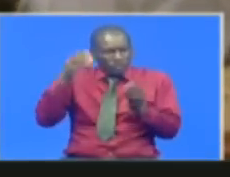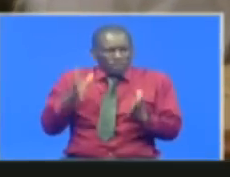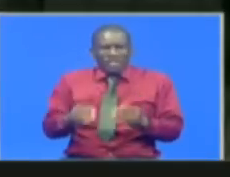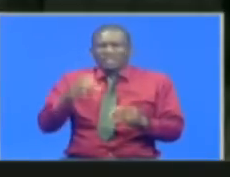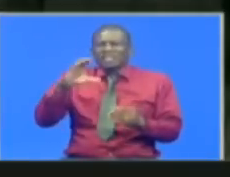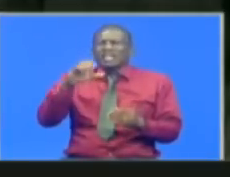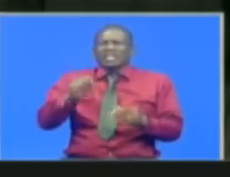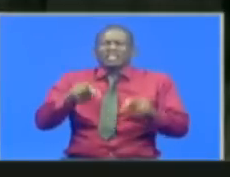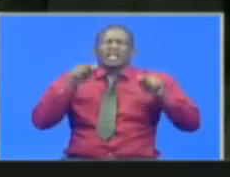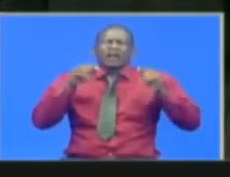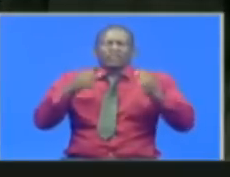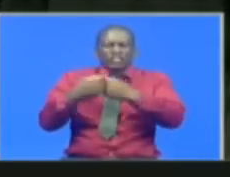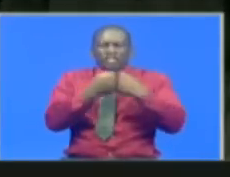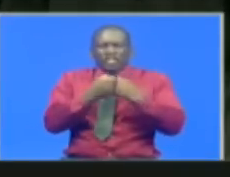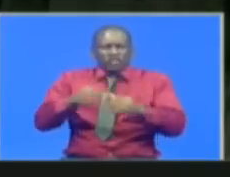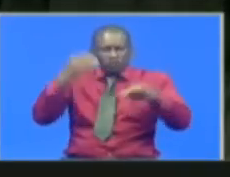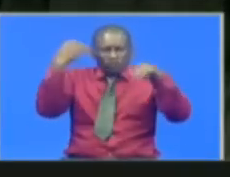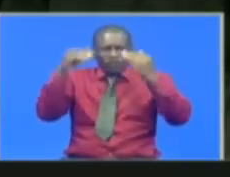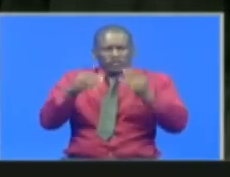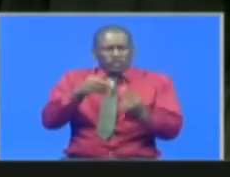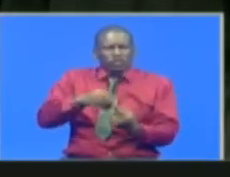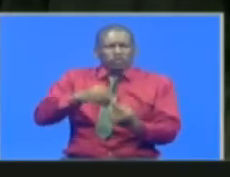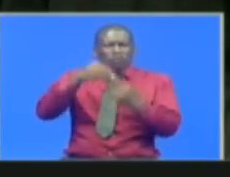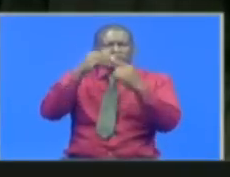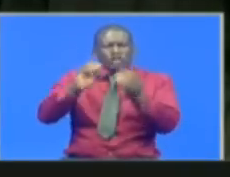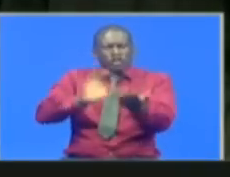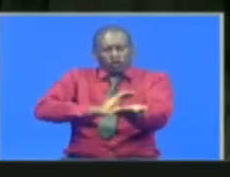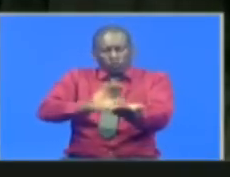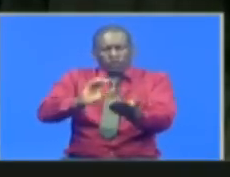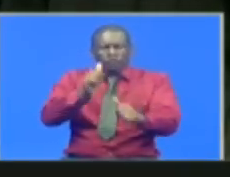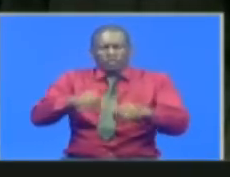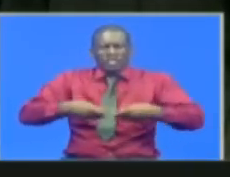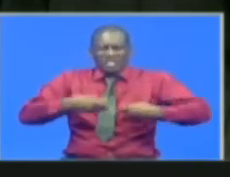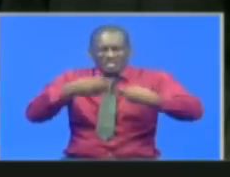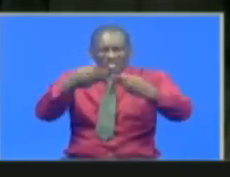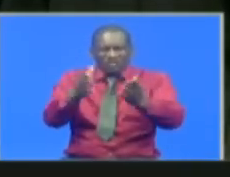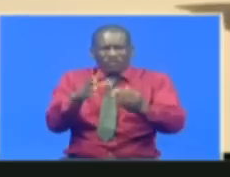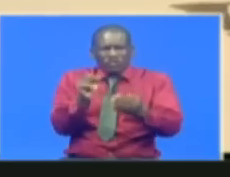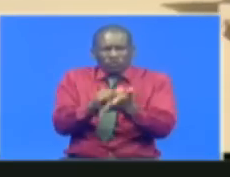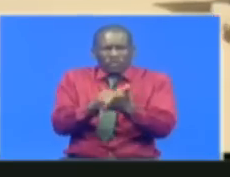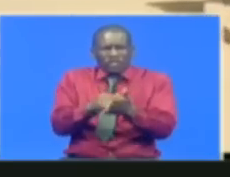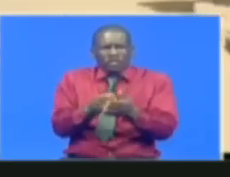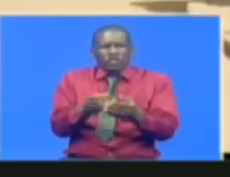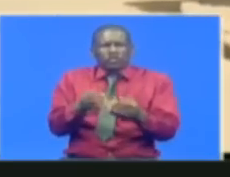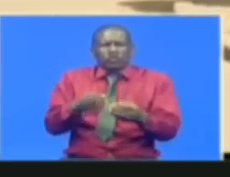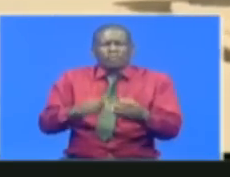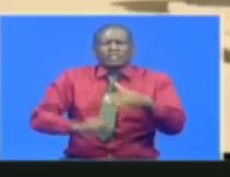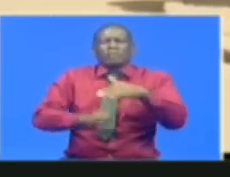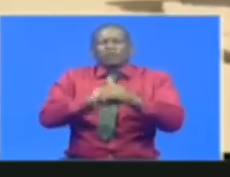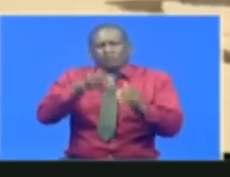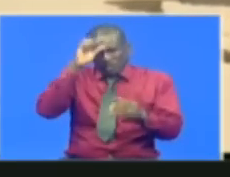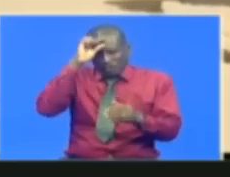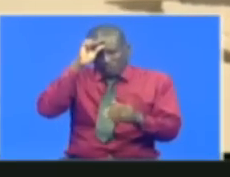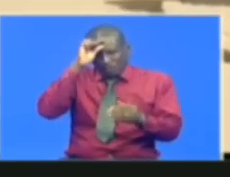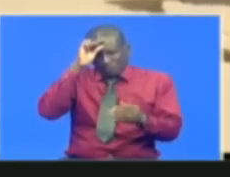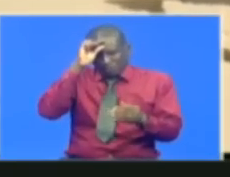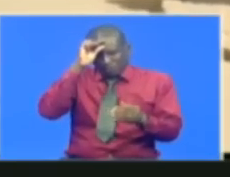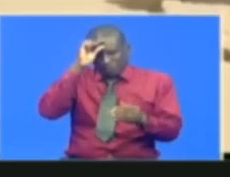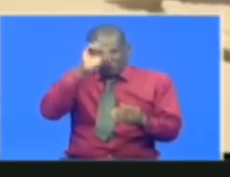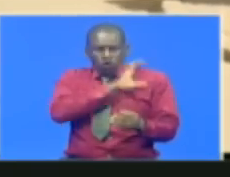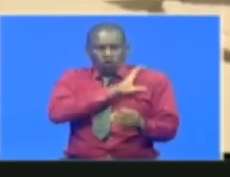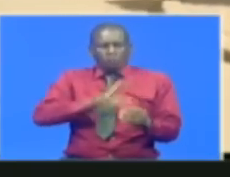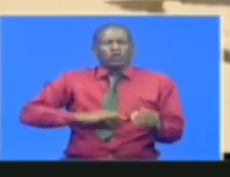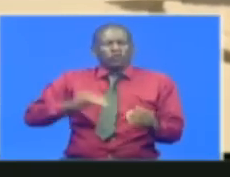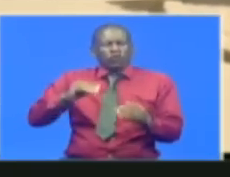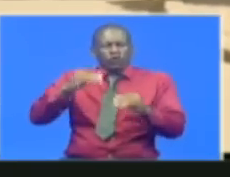the universities to specialize in the courses they offer in order to attract government funding. The Commission for University Education now has